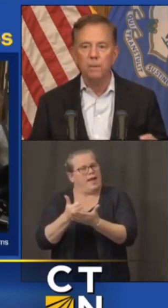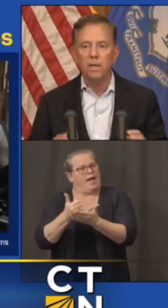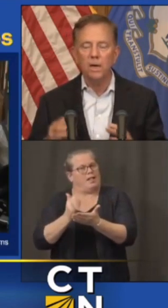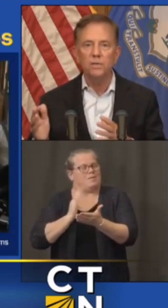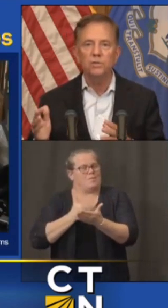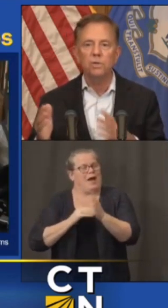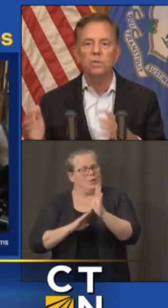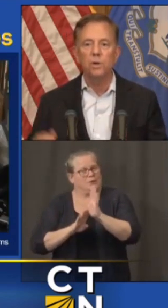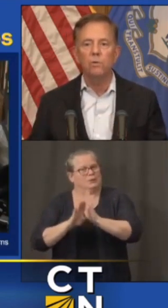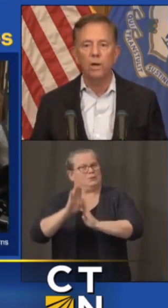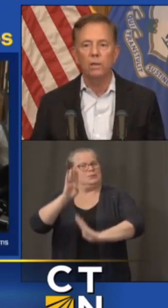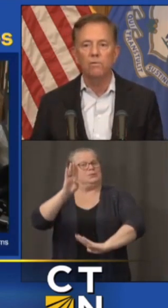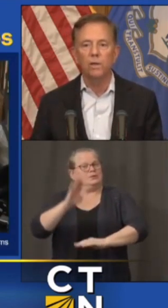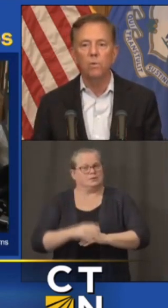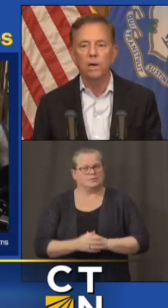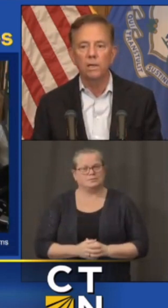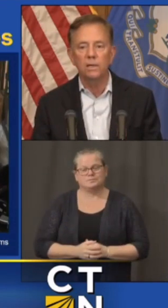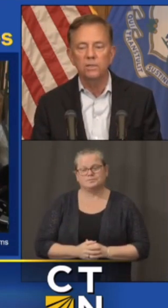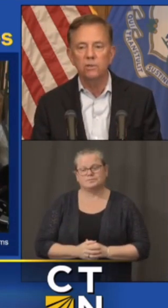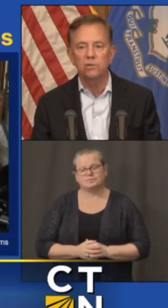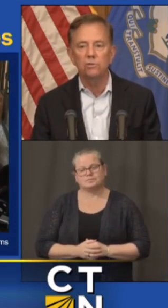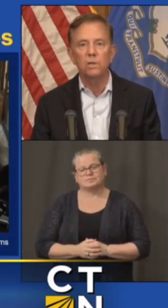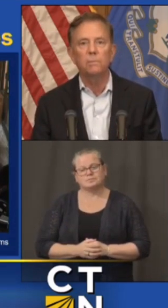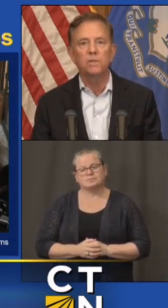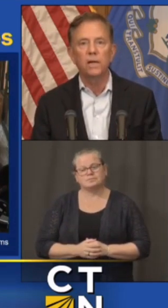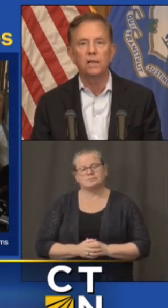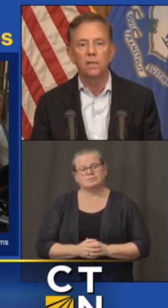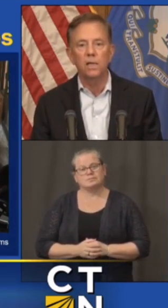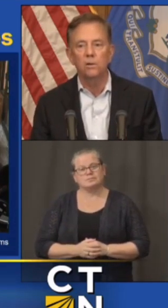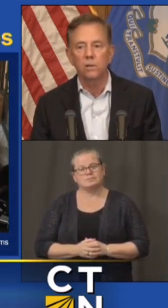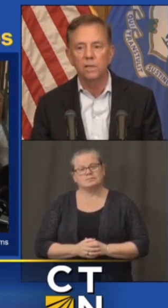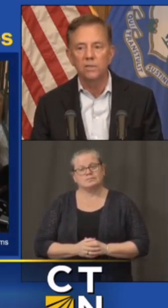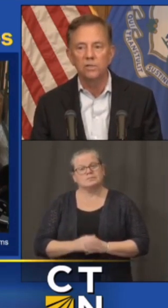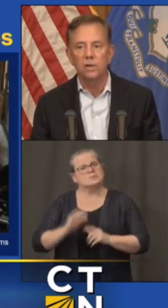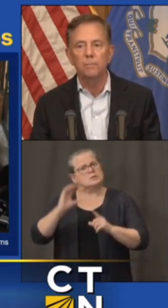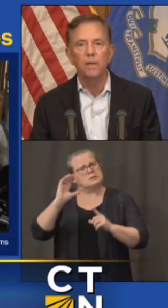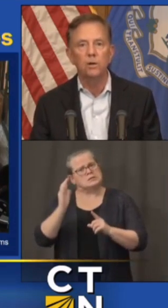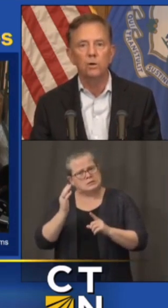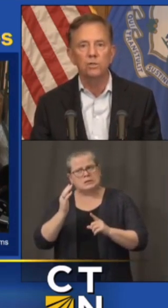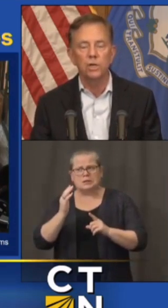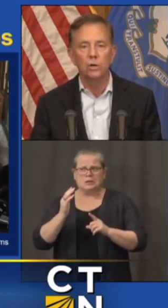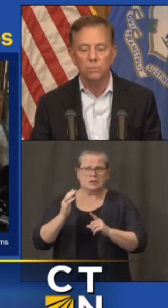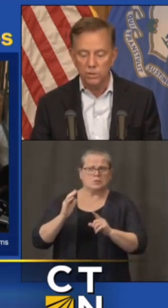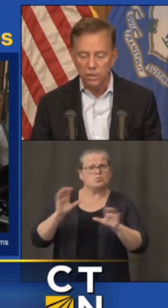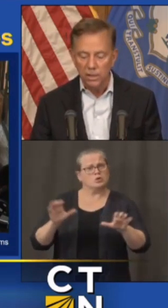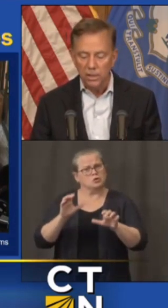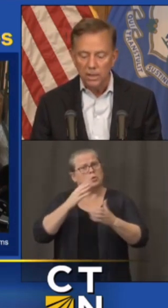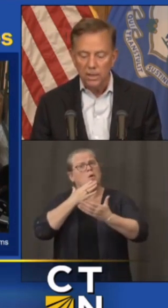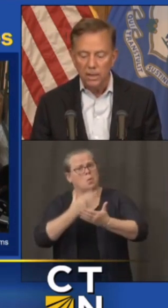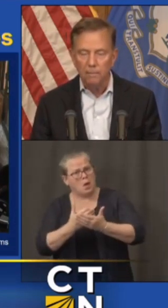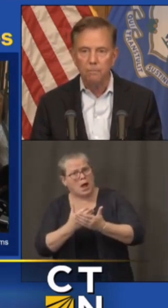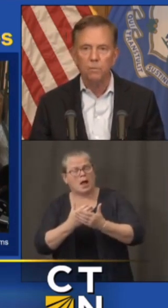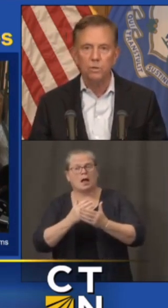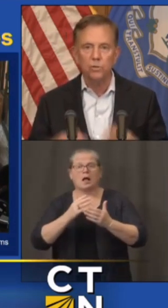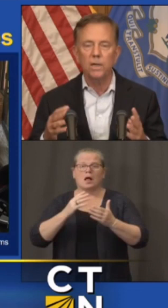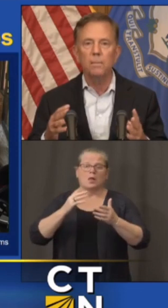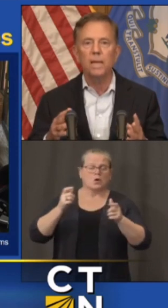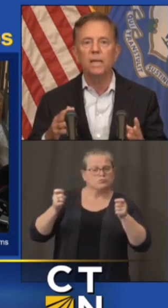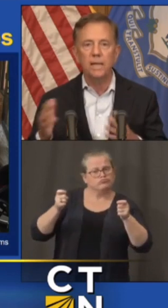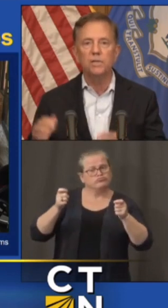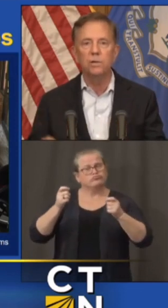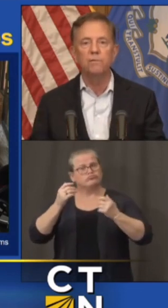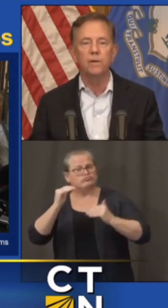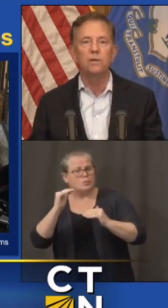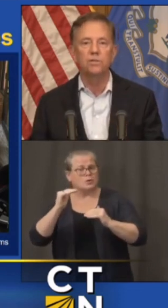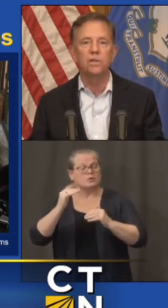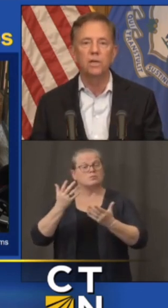Finally, I think because we're doing relatively well, Deirdre's really been taking the lead on this at our nursing homes. We're trying to make